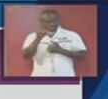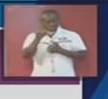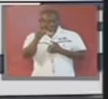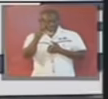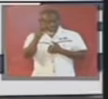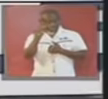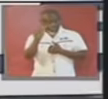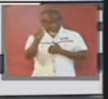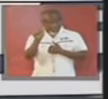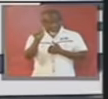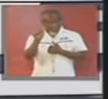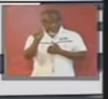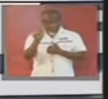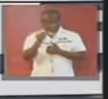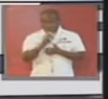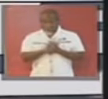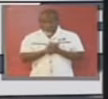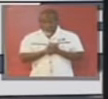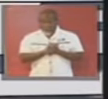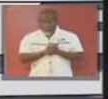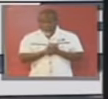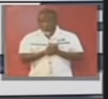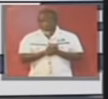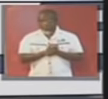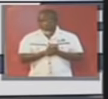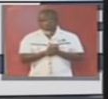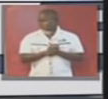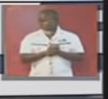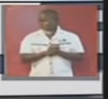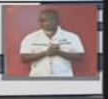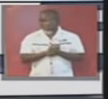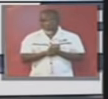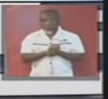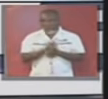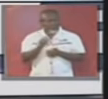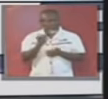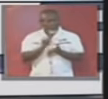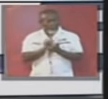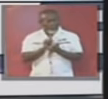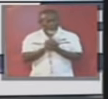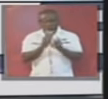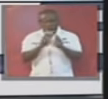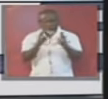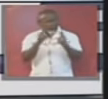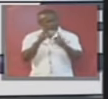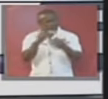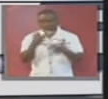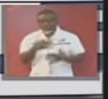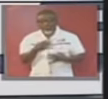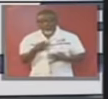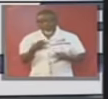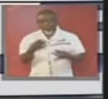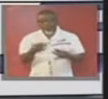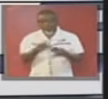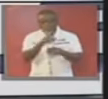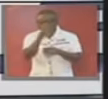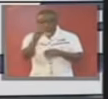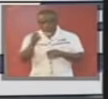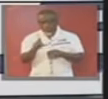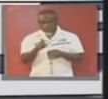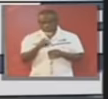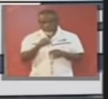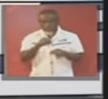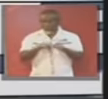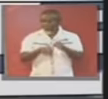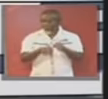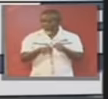question. Thank you, Candice. That's actually a very interesting question and one that's very topical. So the summary answer